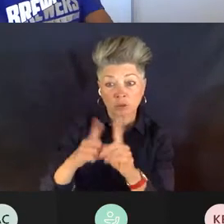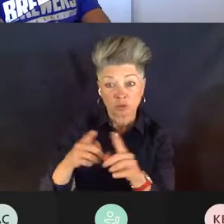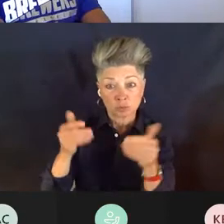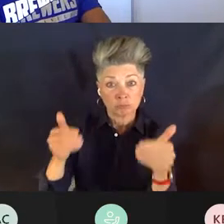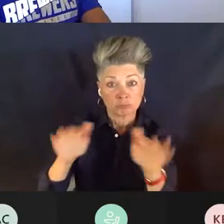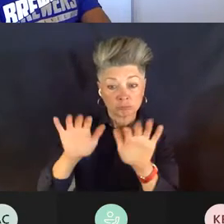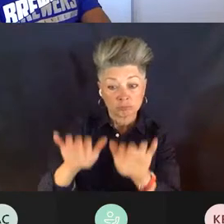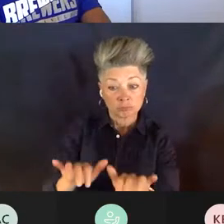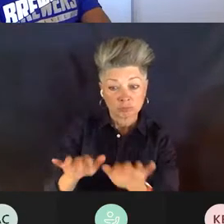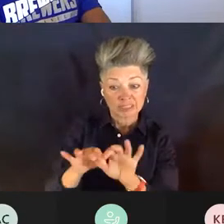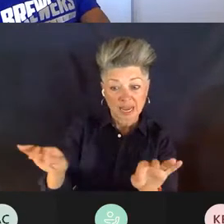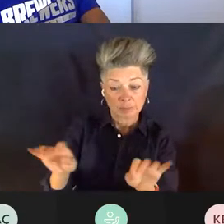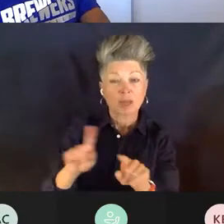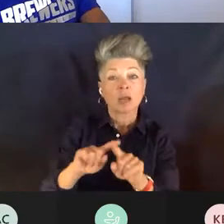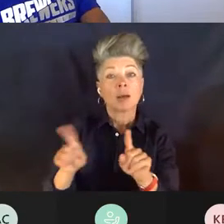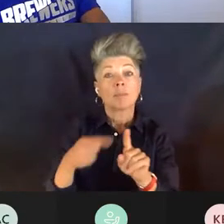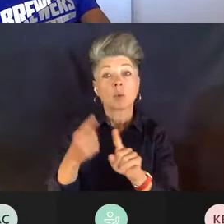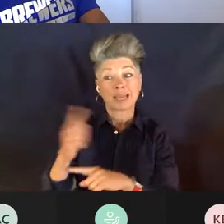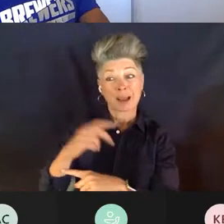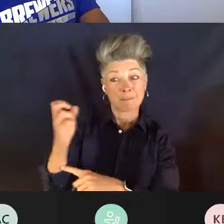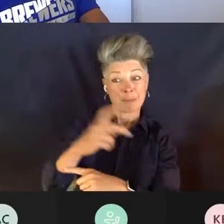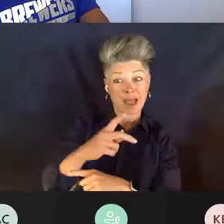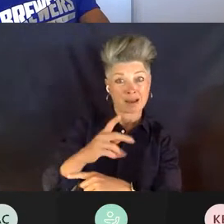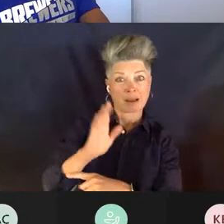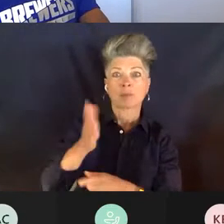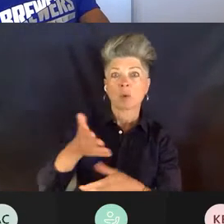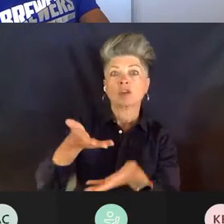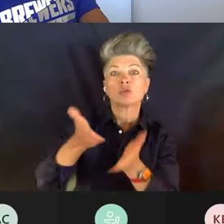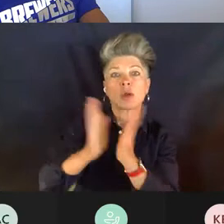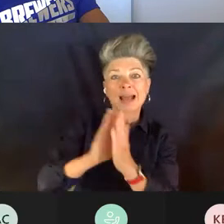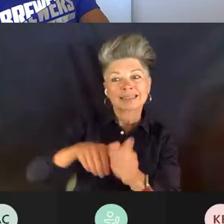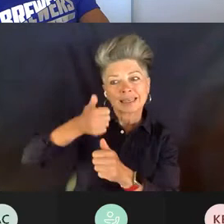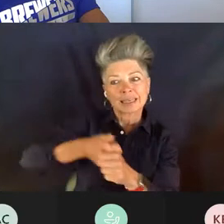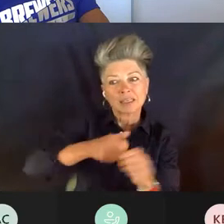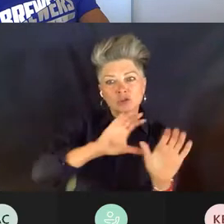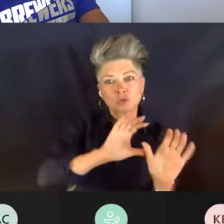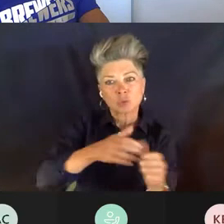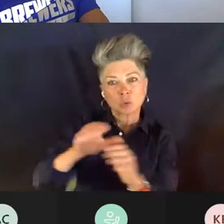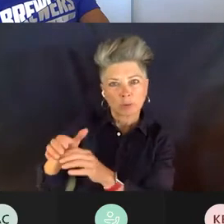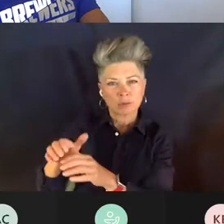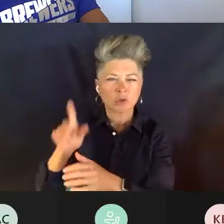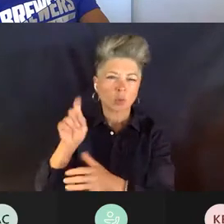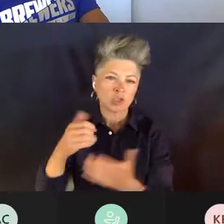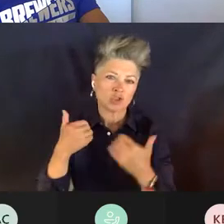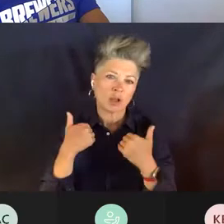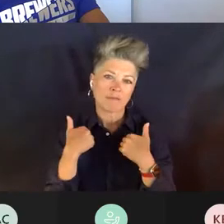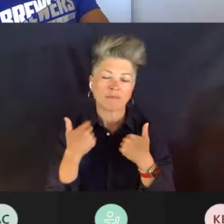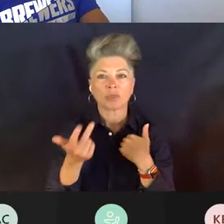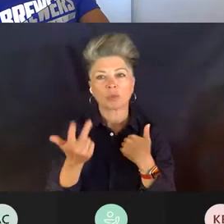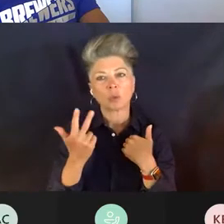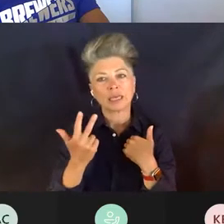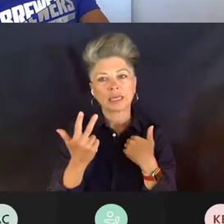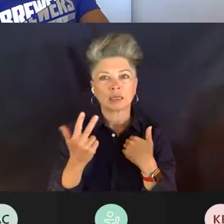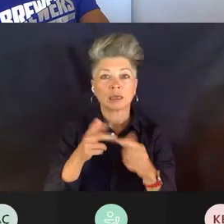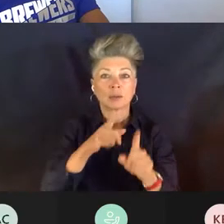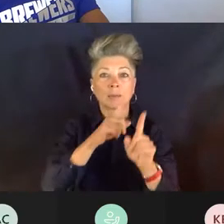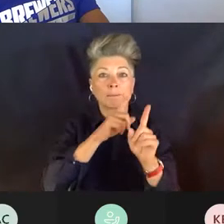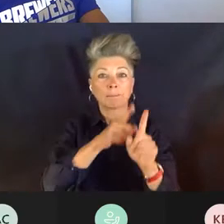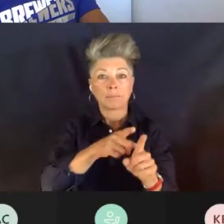But when we come back, I'm going to ask everybody, every group. So we should ideally have three mission